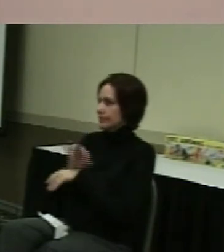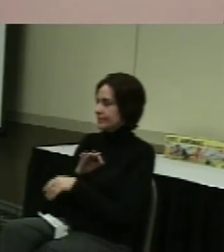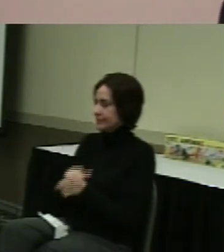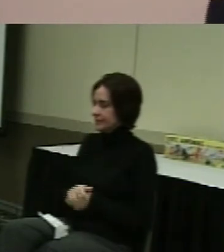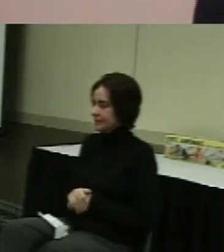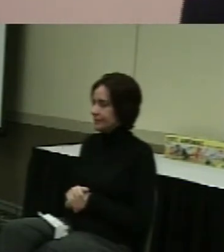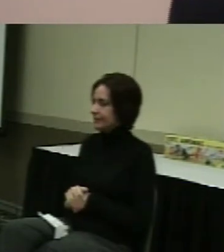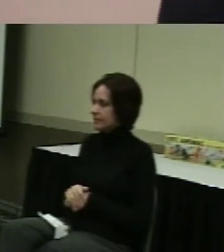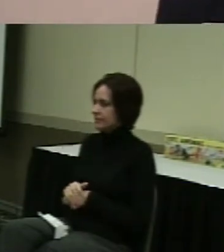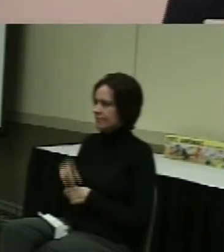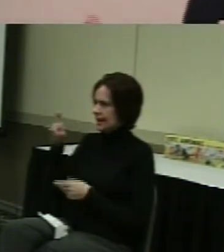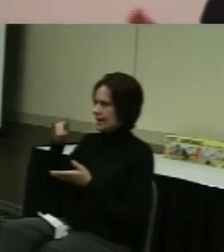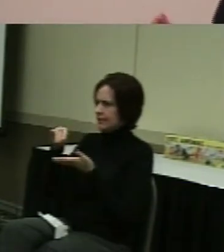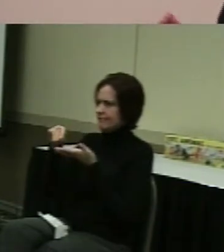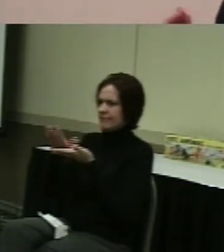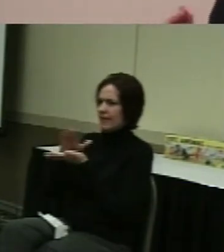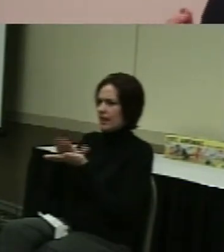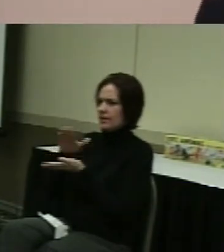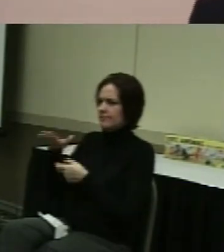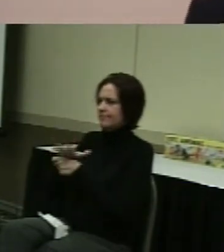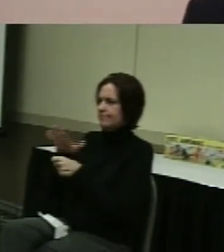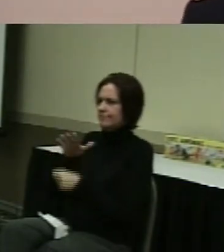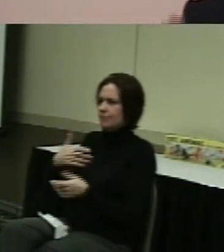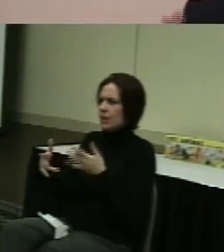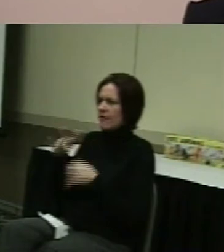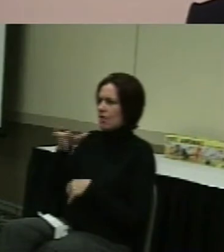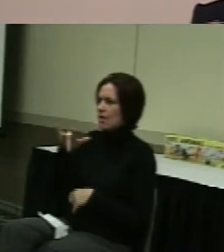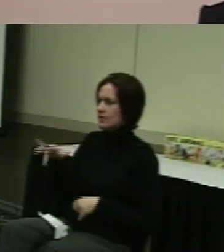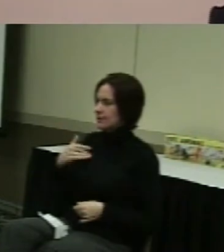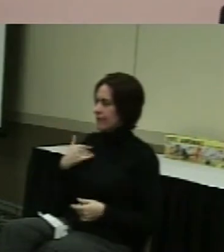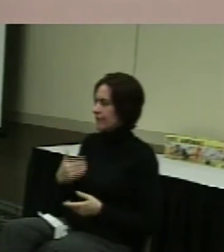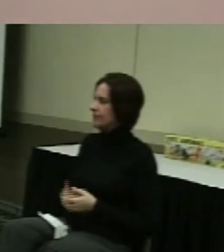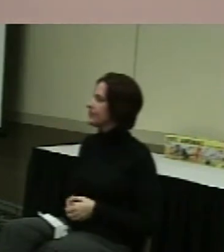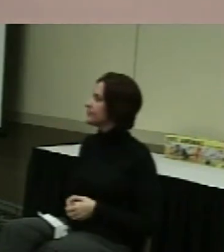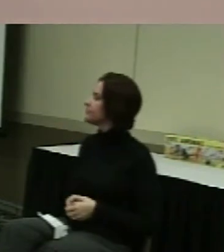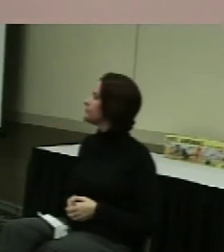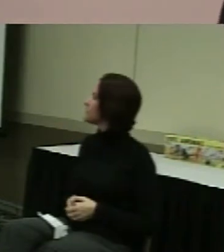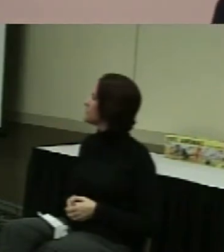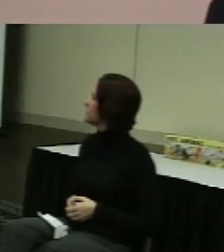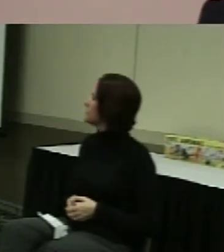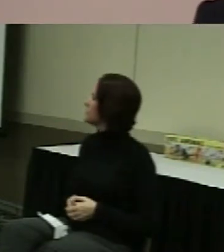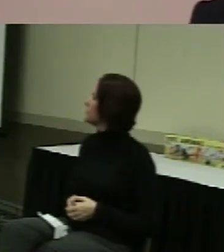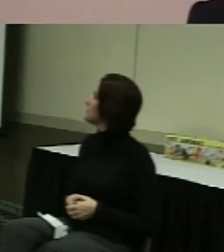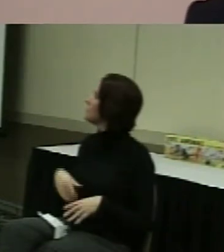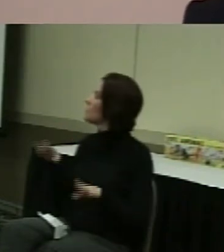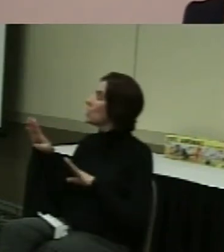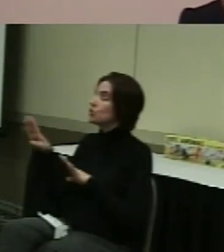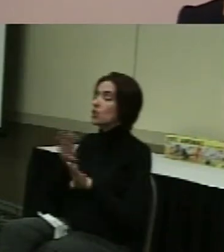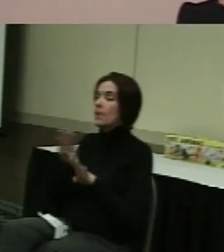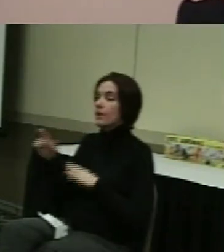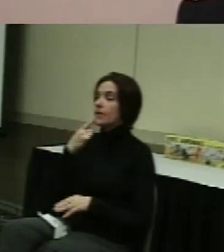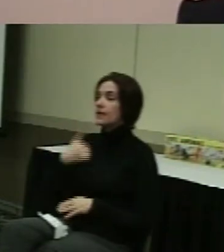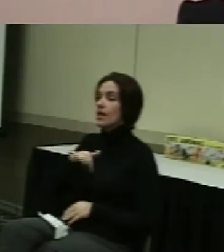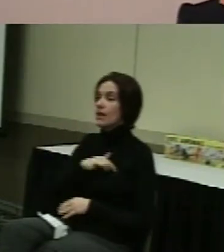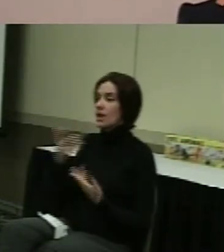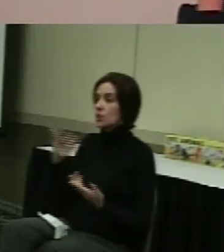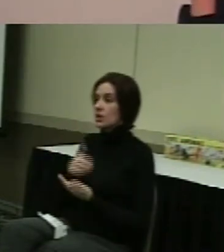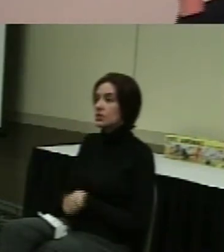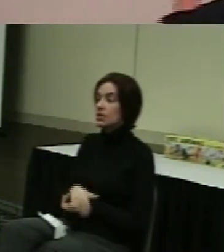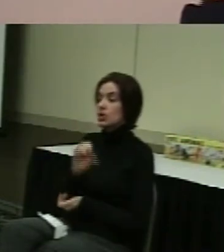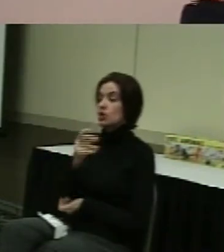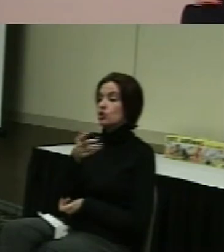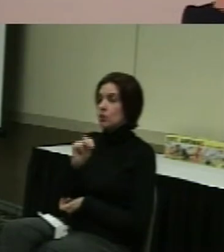little spots that need to be filled in. What is this behavior telling us? Susan is hitting her